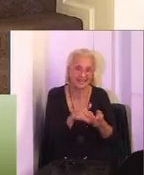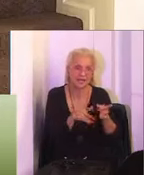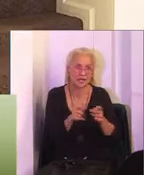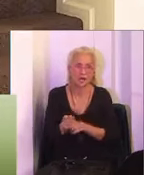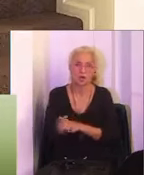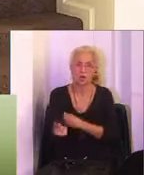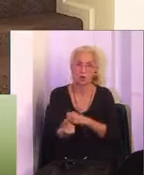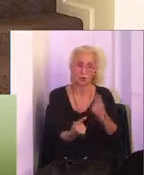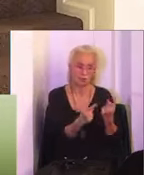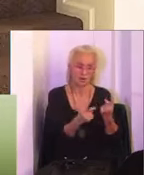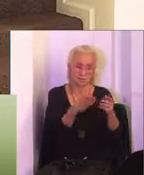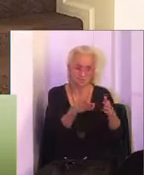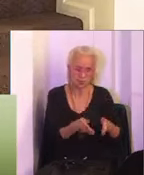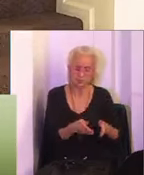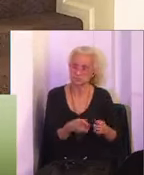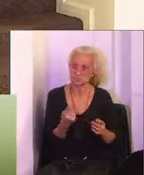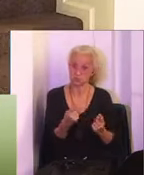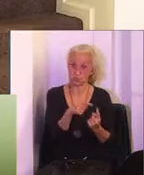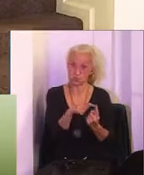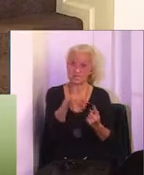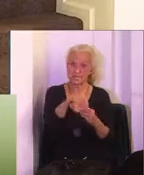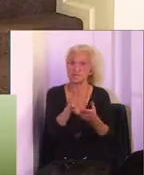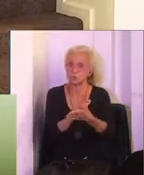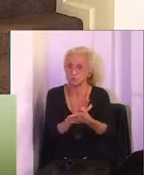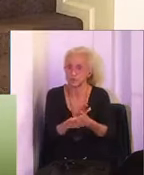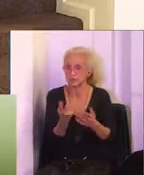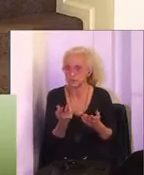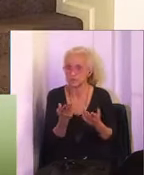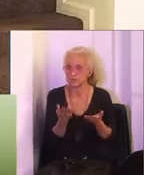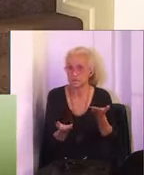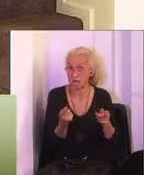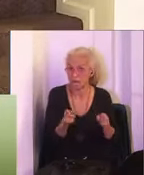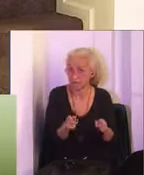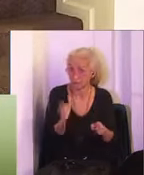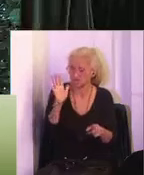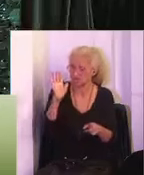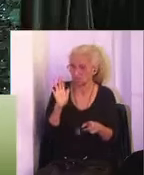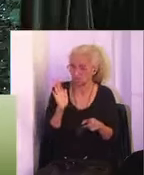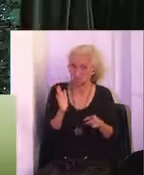One person, and this is only one in the movie, but I'm sure this happened.